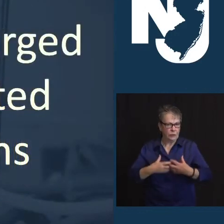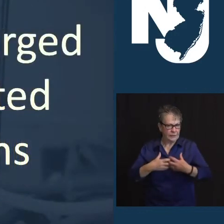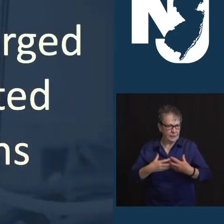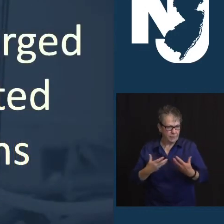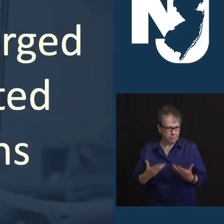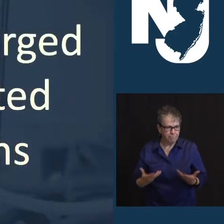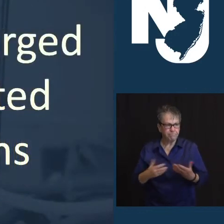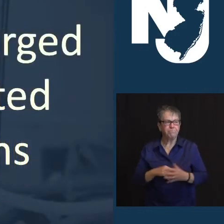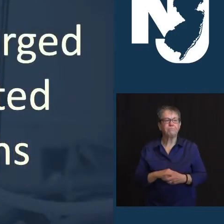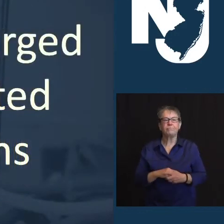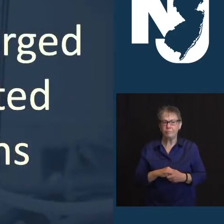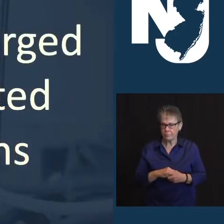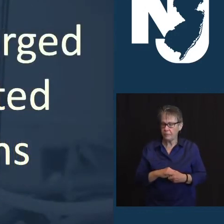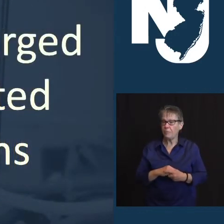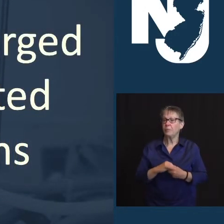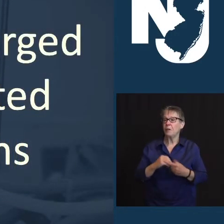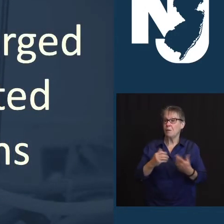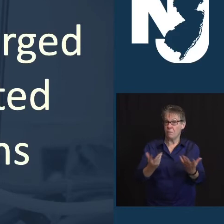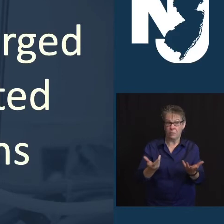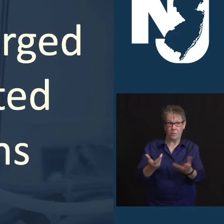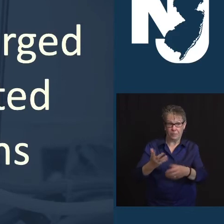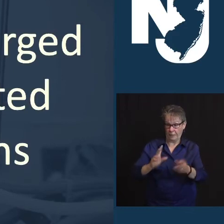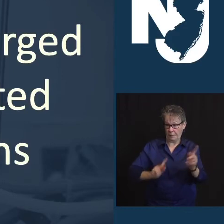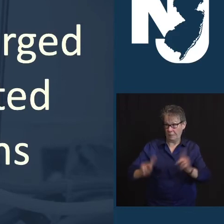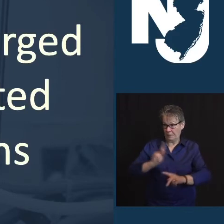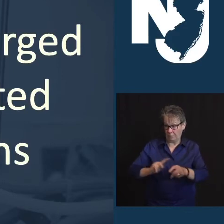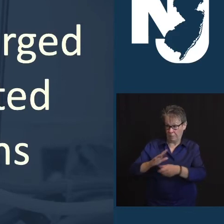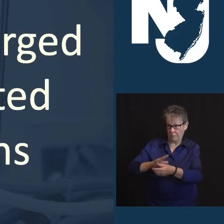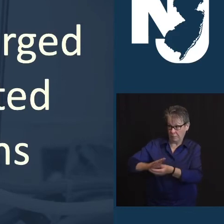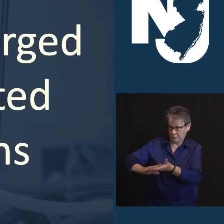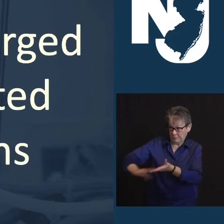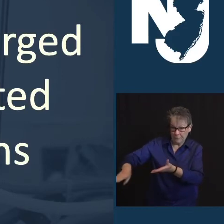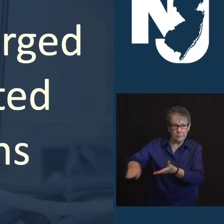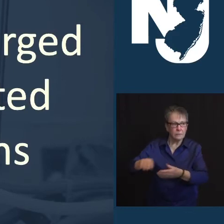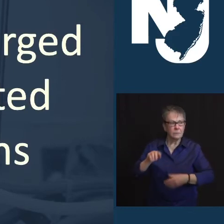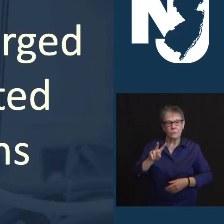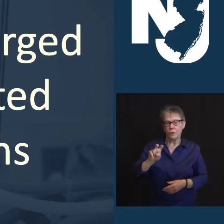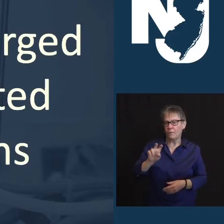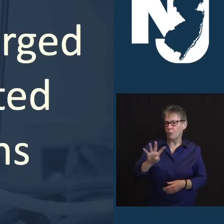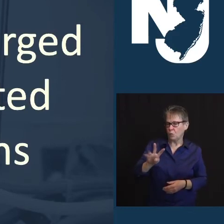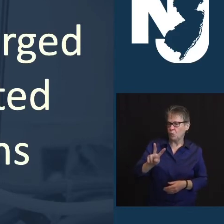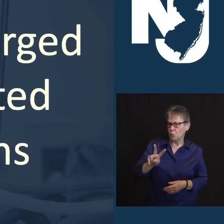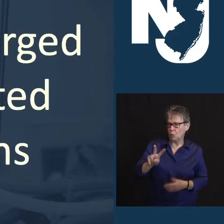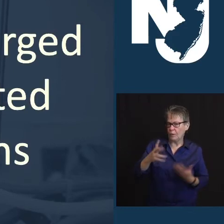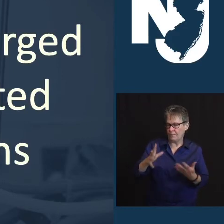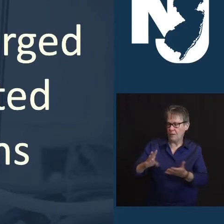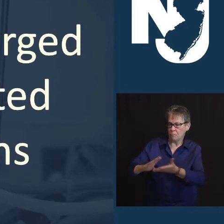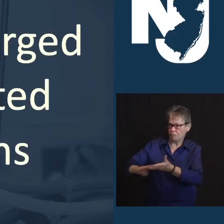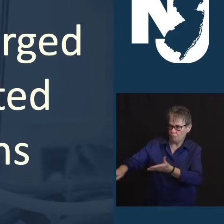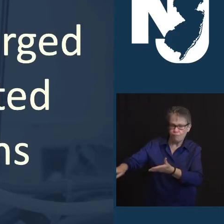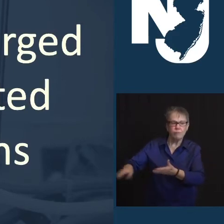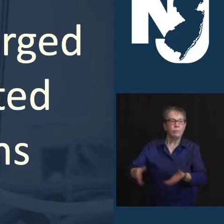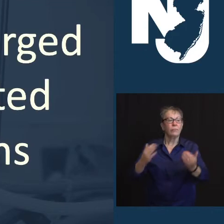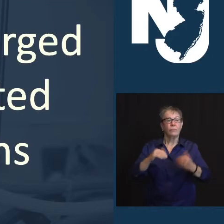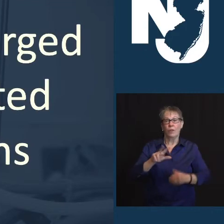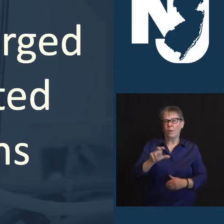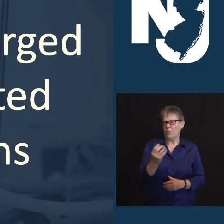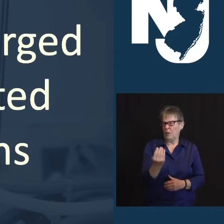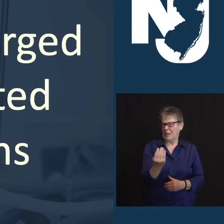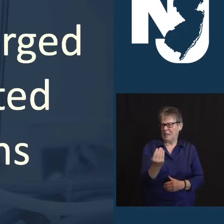242 live patients were discharged statewide, while 314 new COVID-positive patients were admitted. And while our